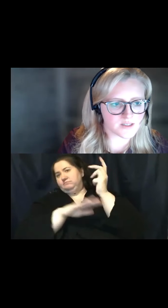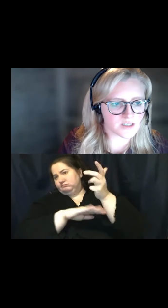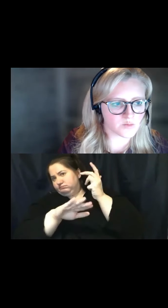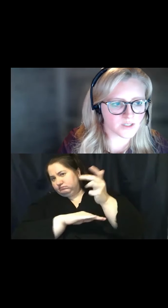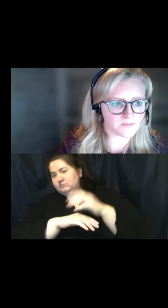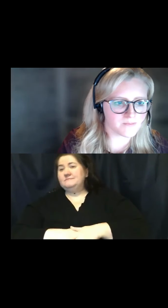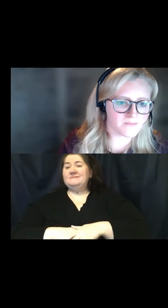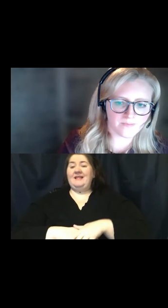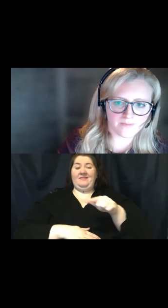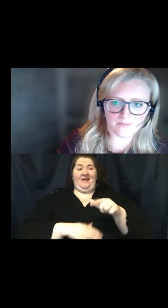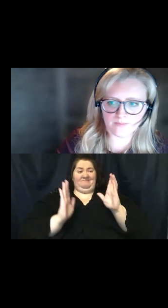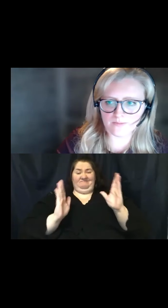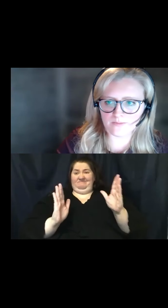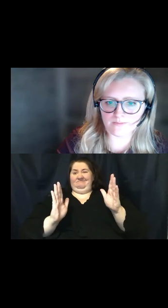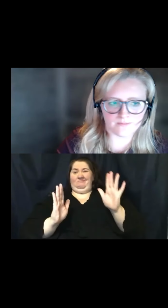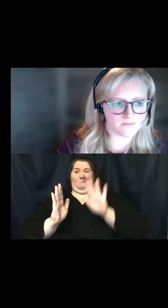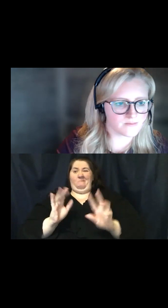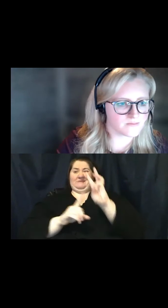6 months to complete.